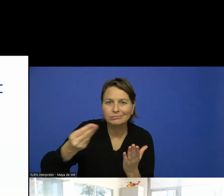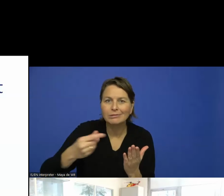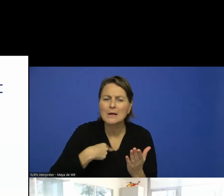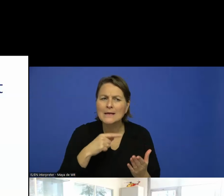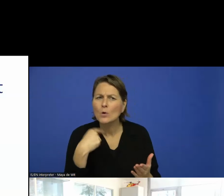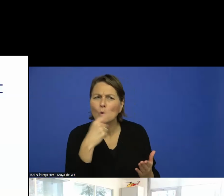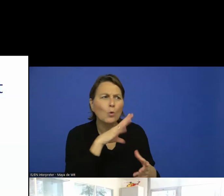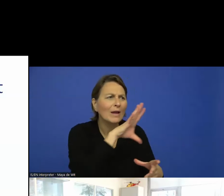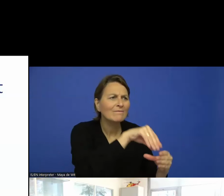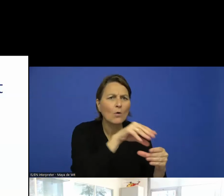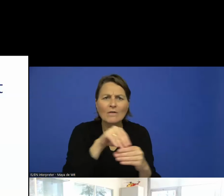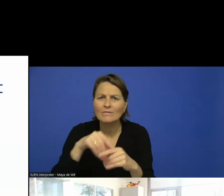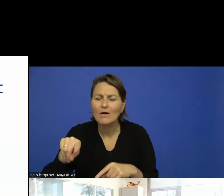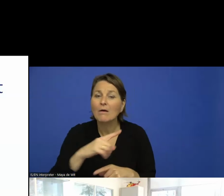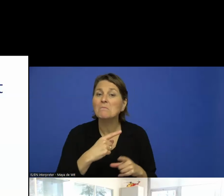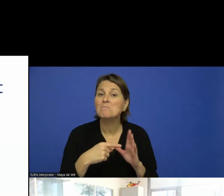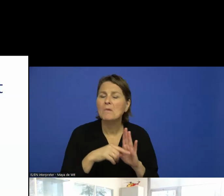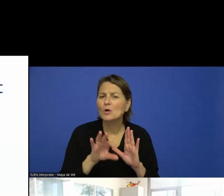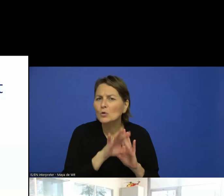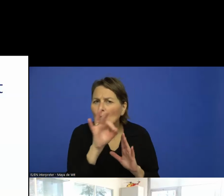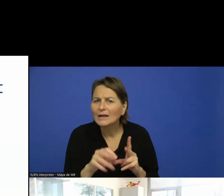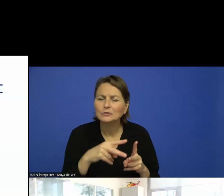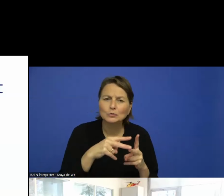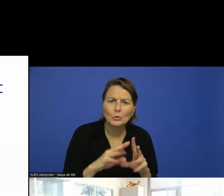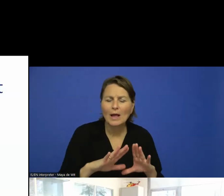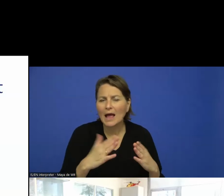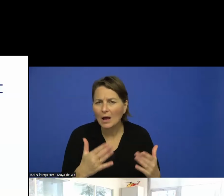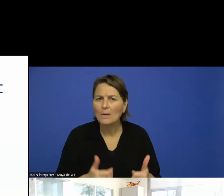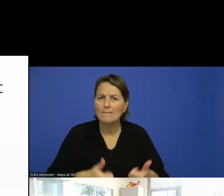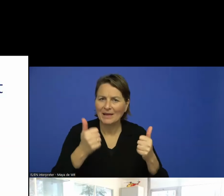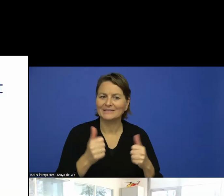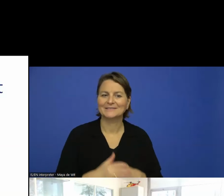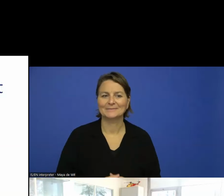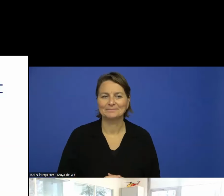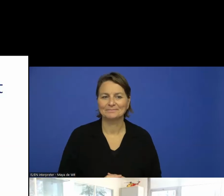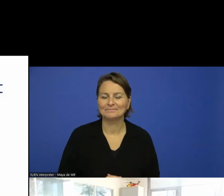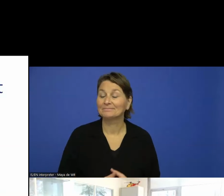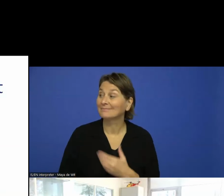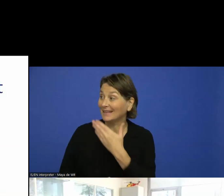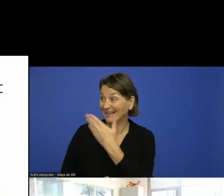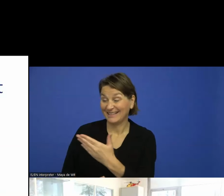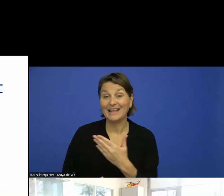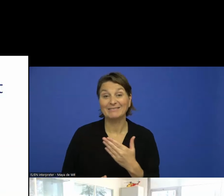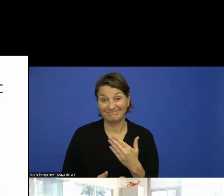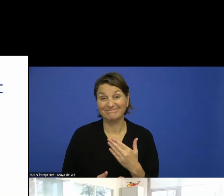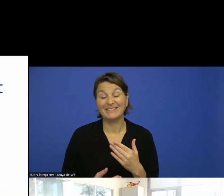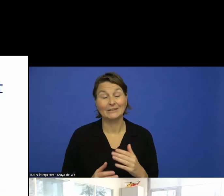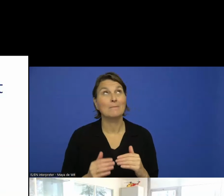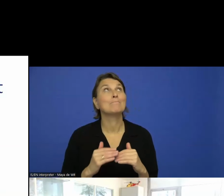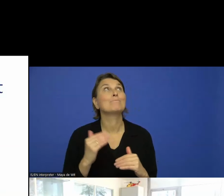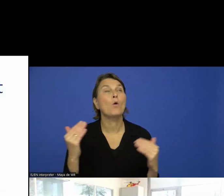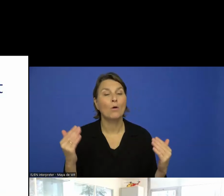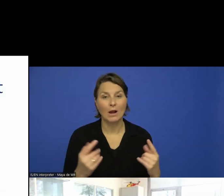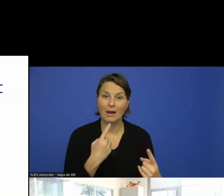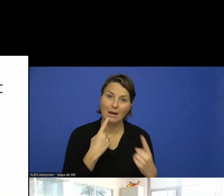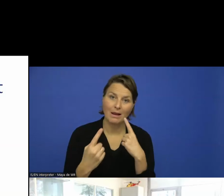activities or tools or questions might be that you're trying to solve. And we talk a lot about stakeholders and mapping their